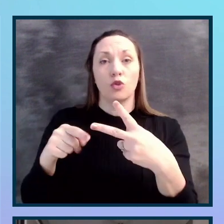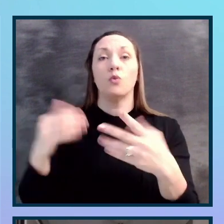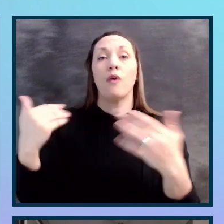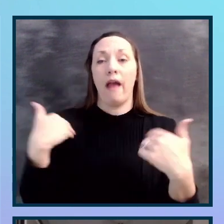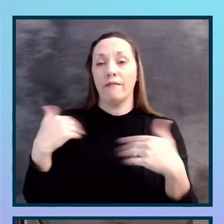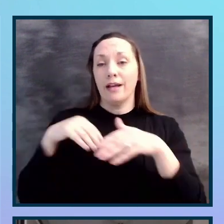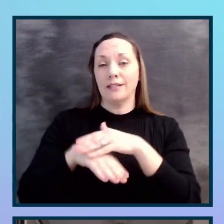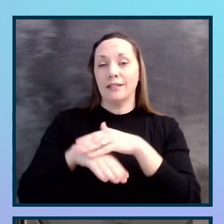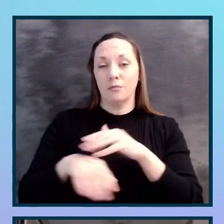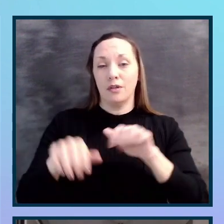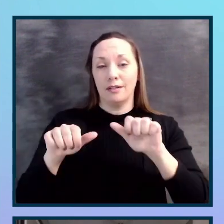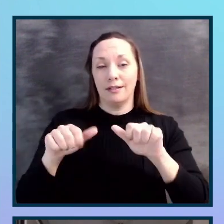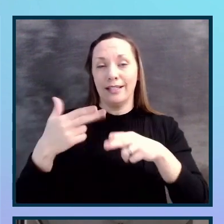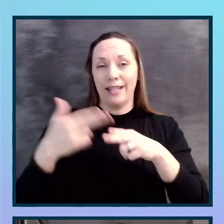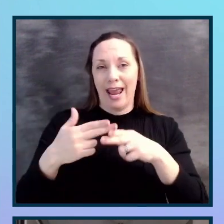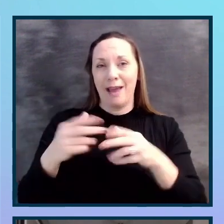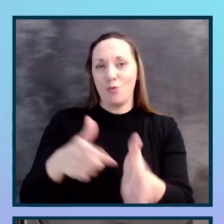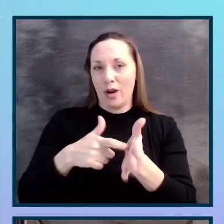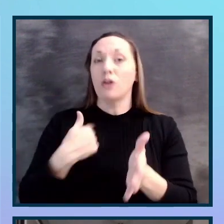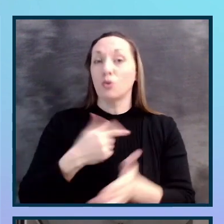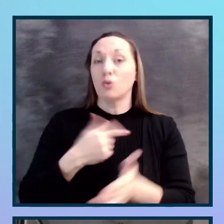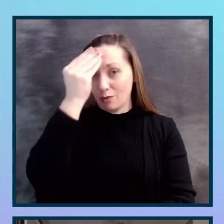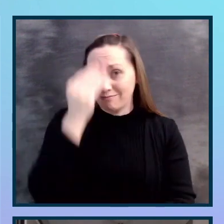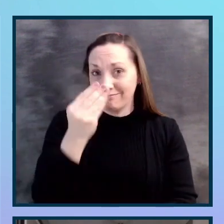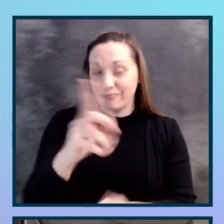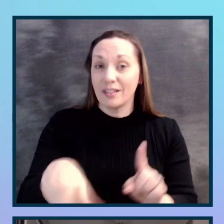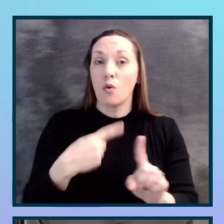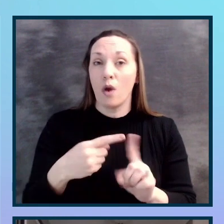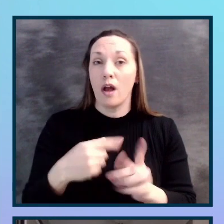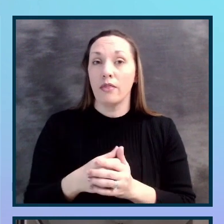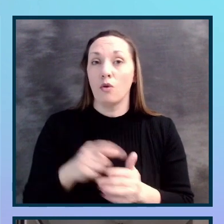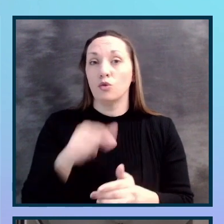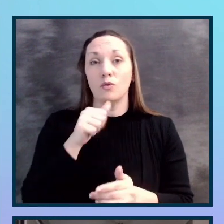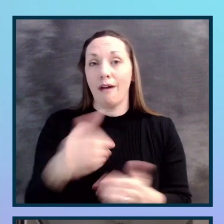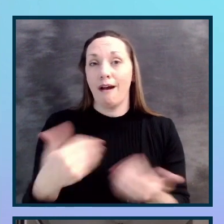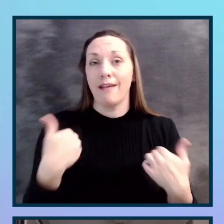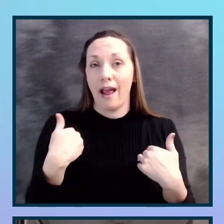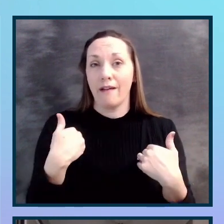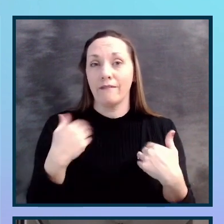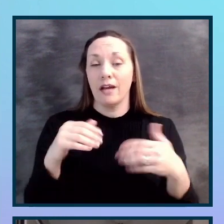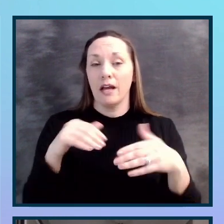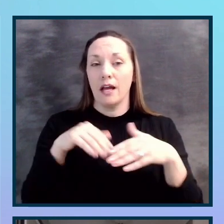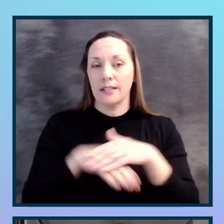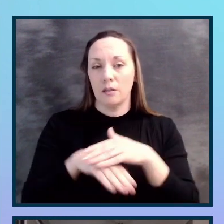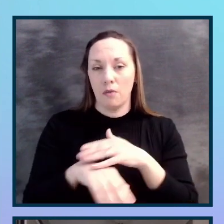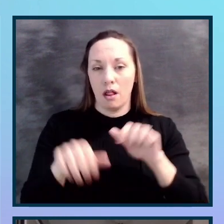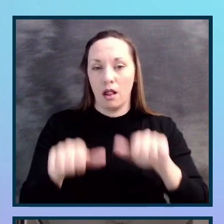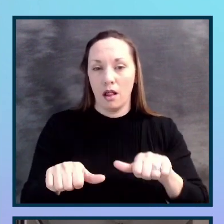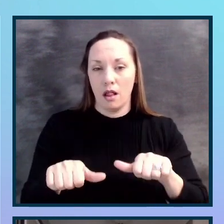required, so we will inform you of when those do not have accessible names.